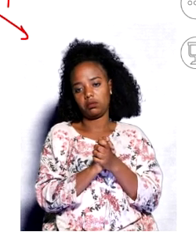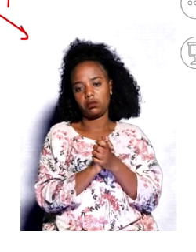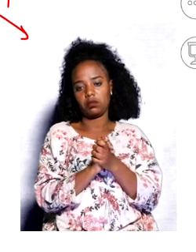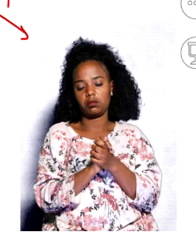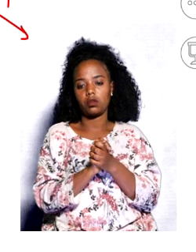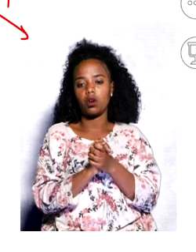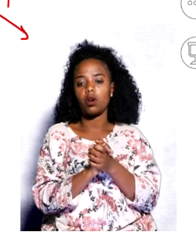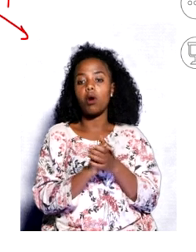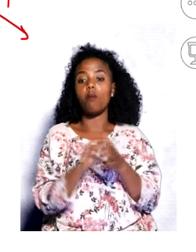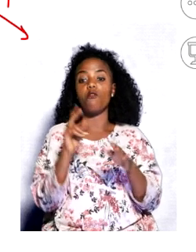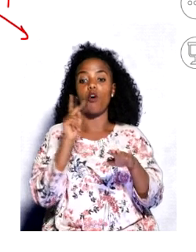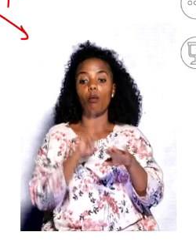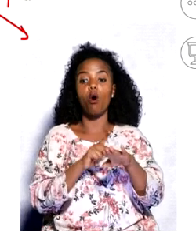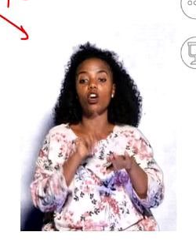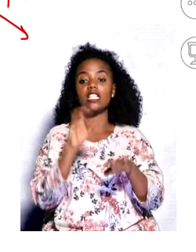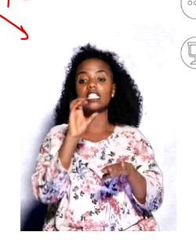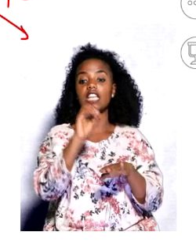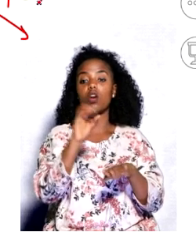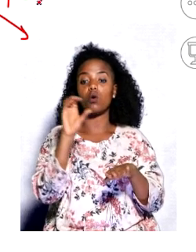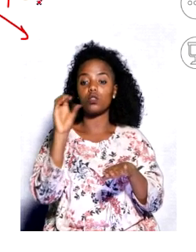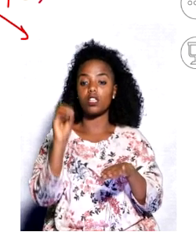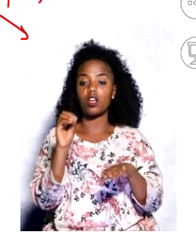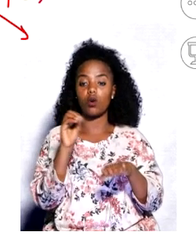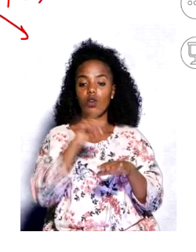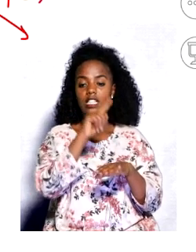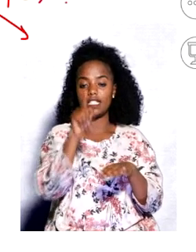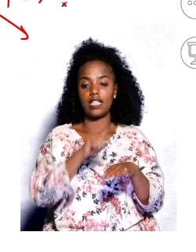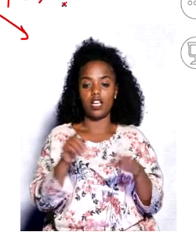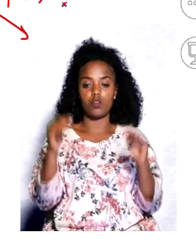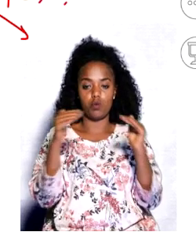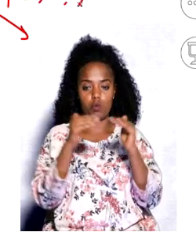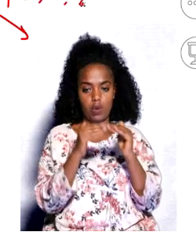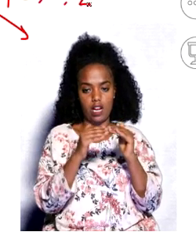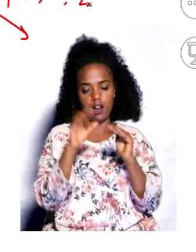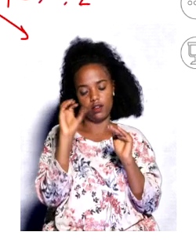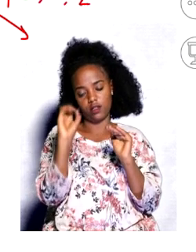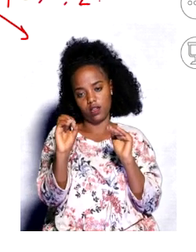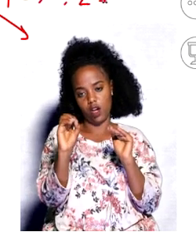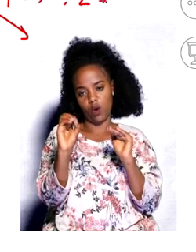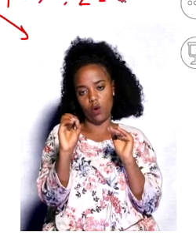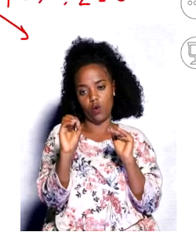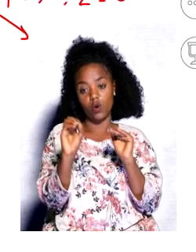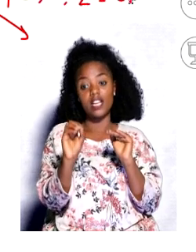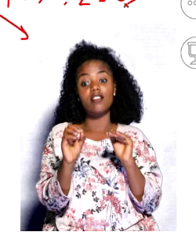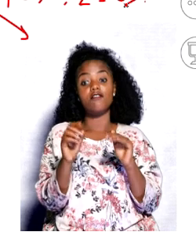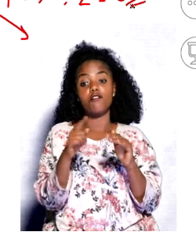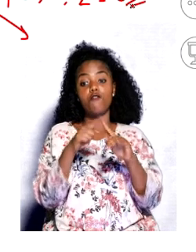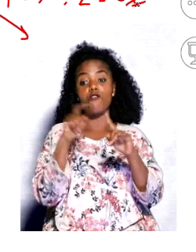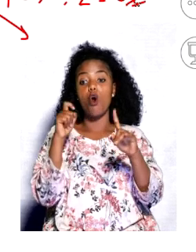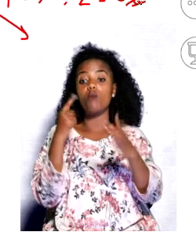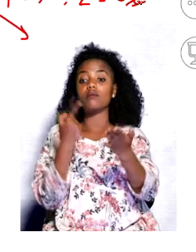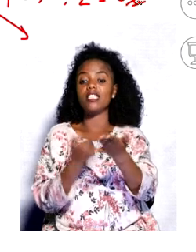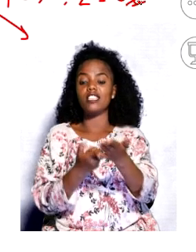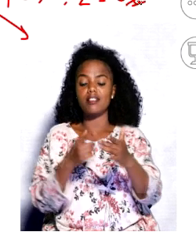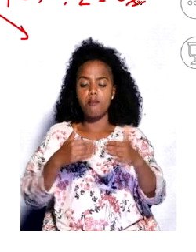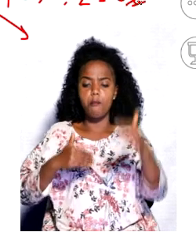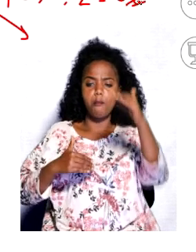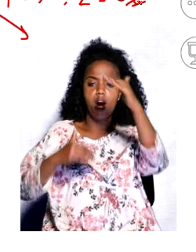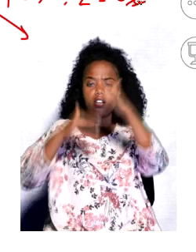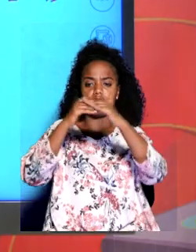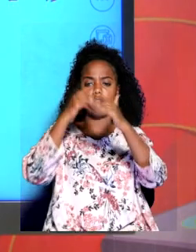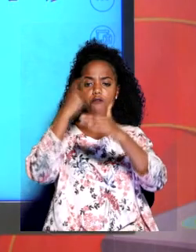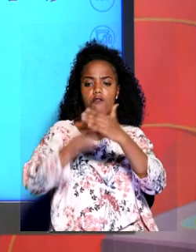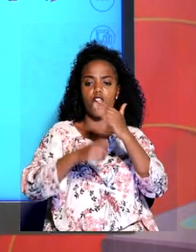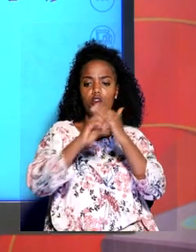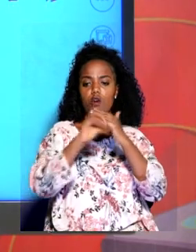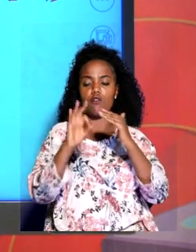for corner point 0, 0, our z will be this 0. Hence, from this, the maximum